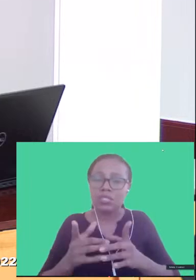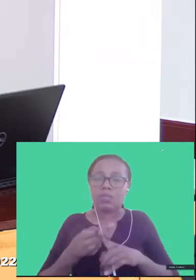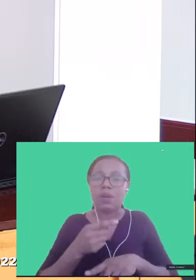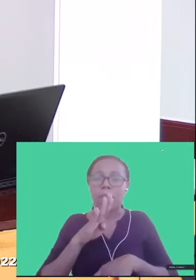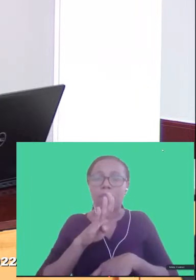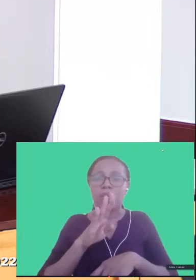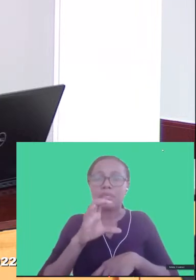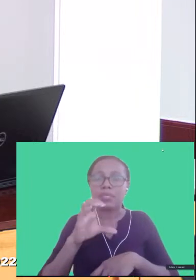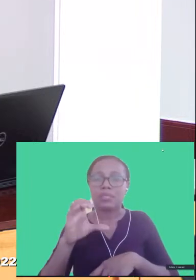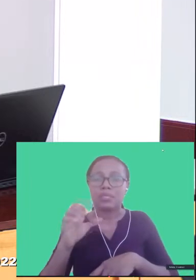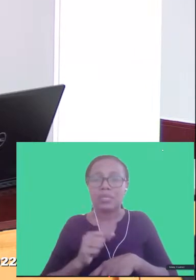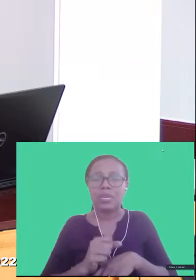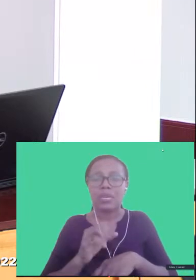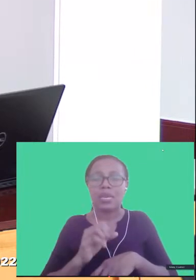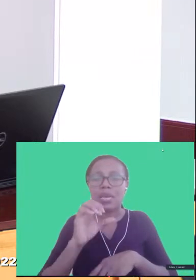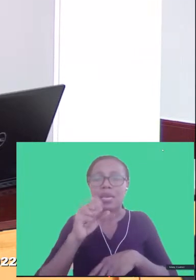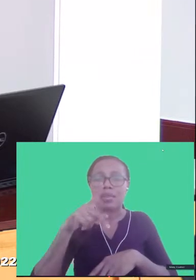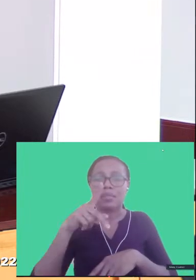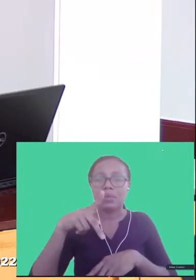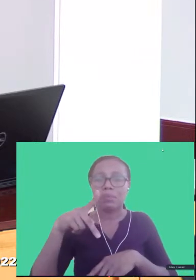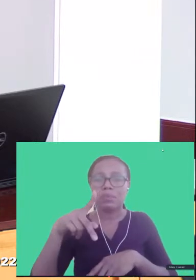of work.